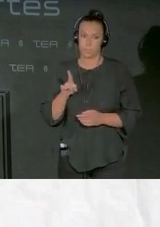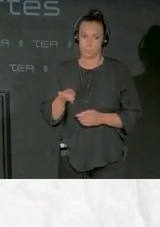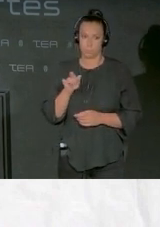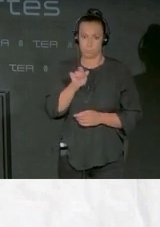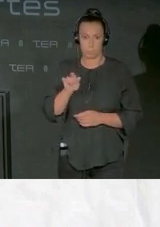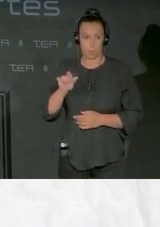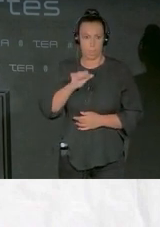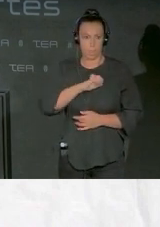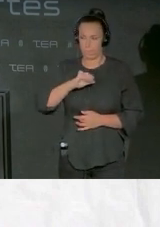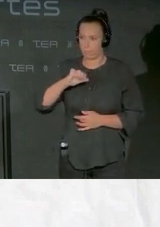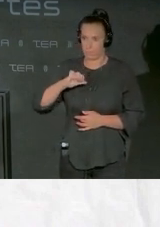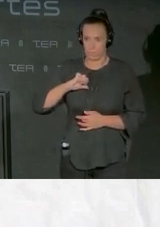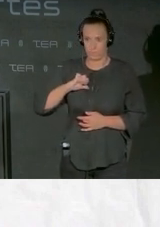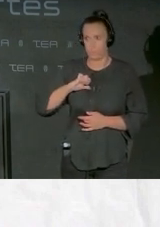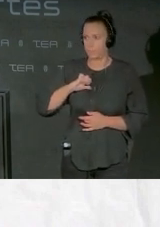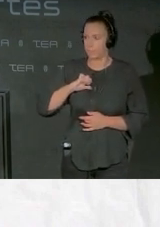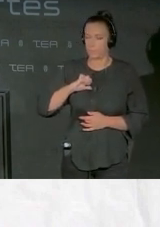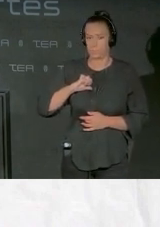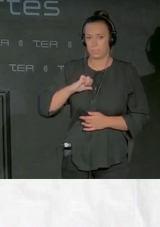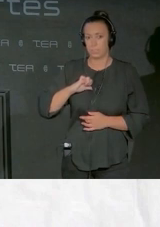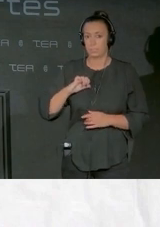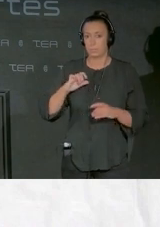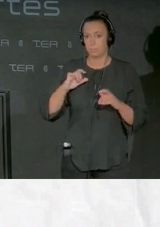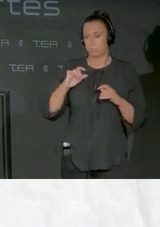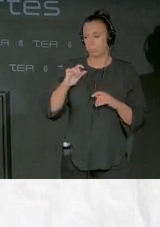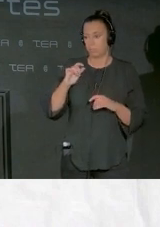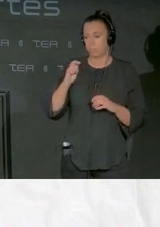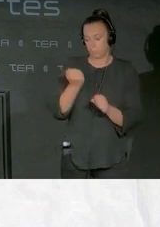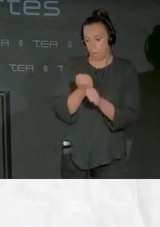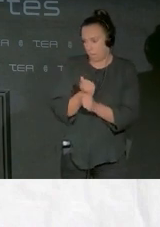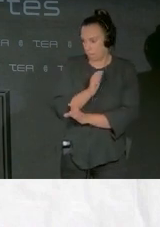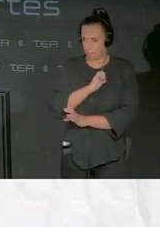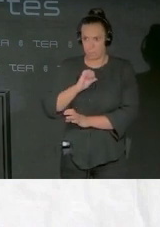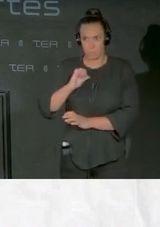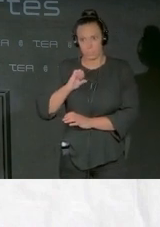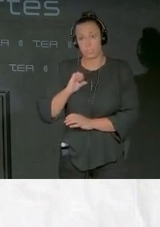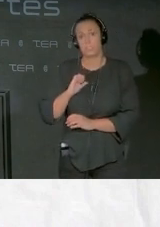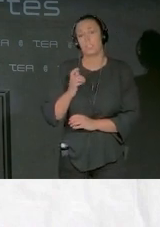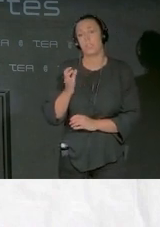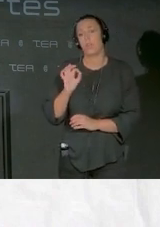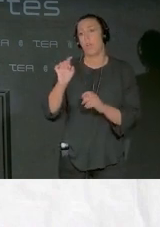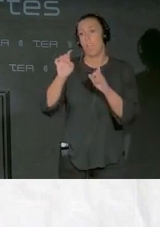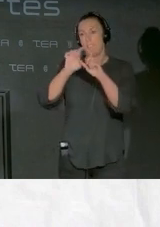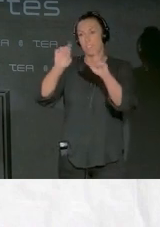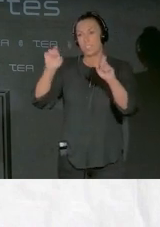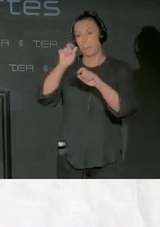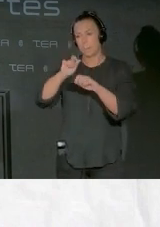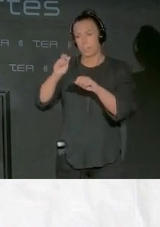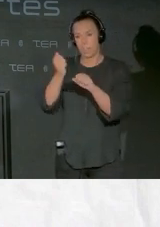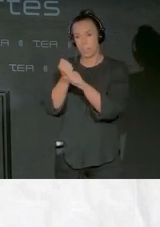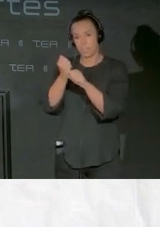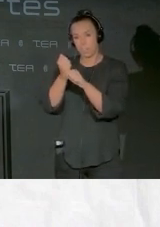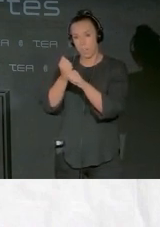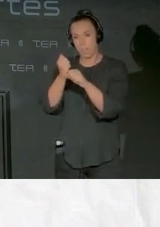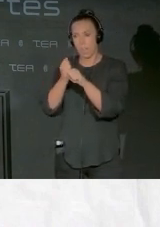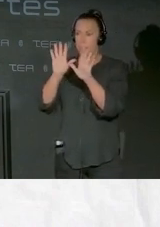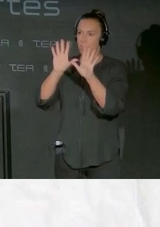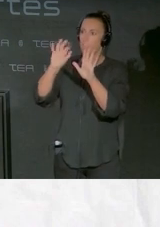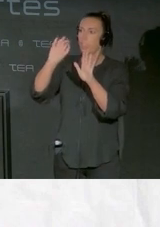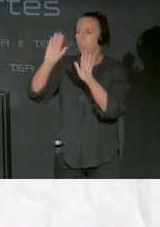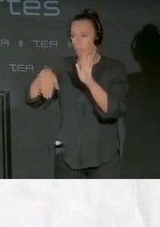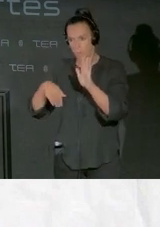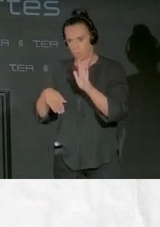of employment, we are looking at companies with less than 10 employees. Another feature of that is that the company, video